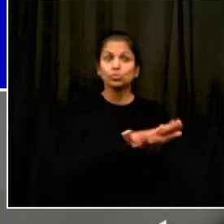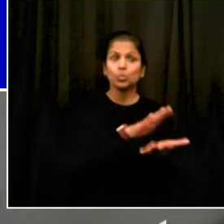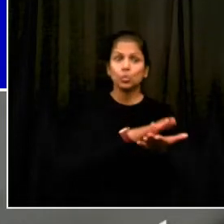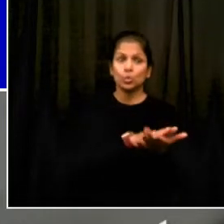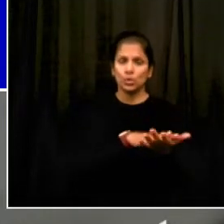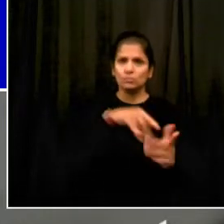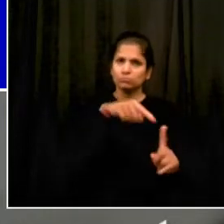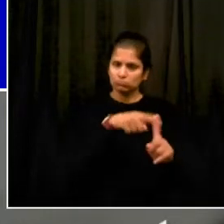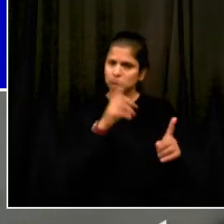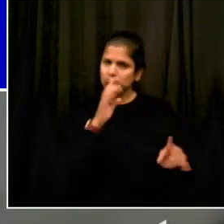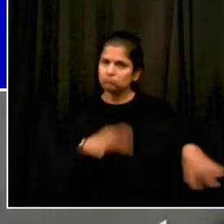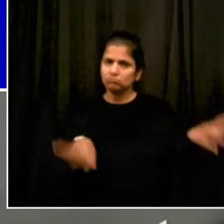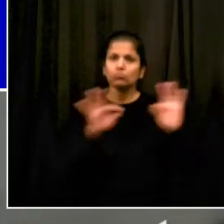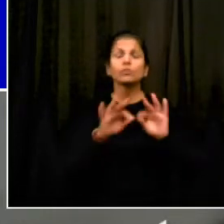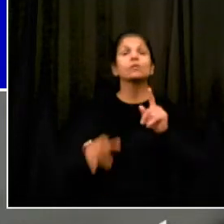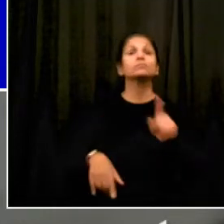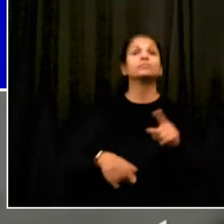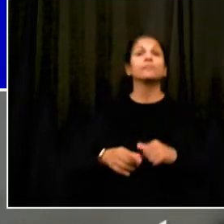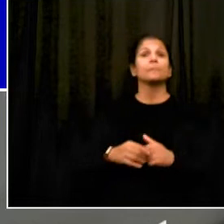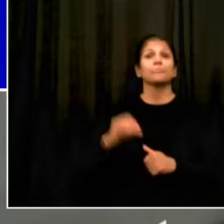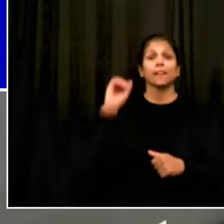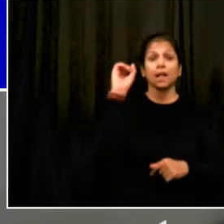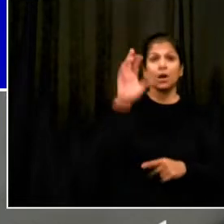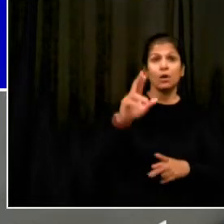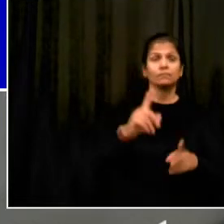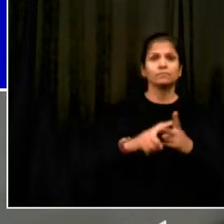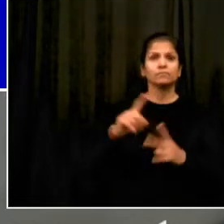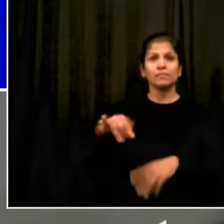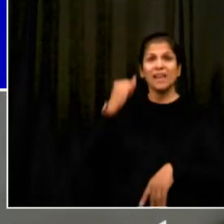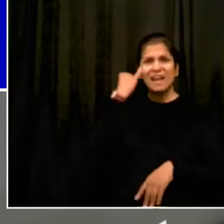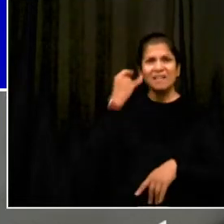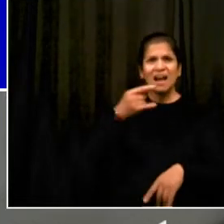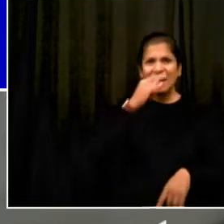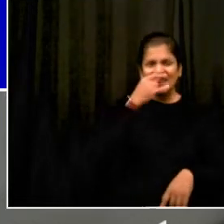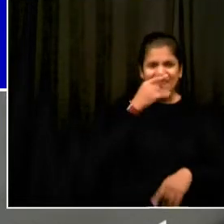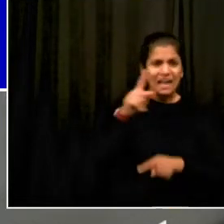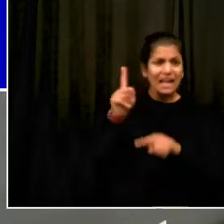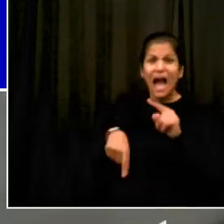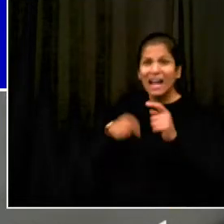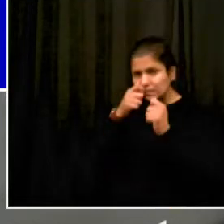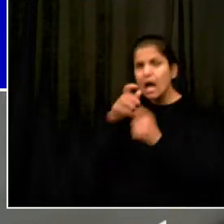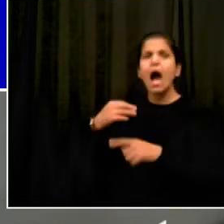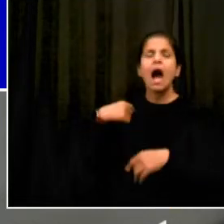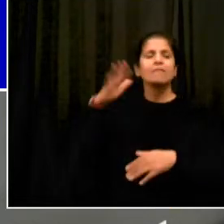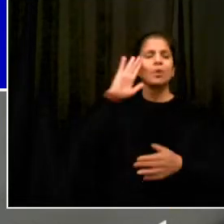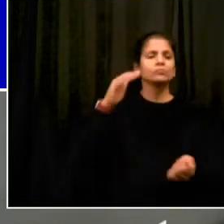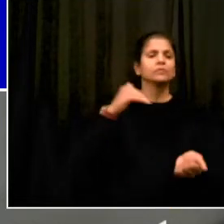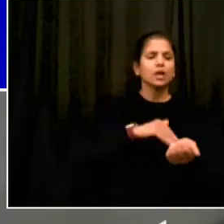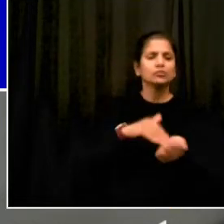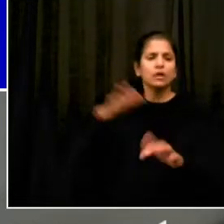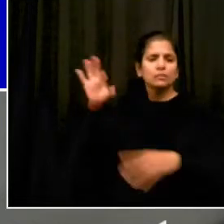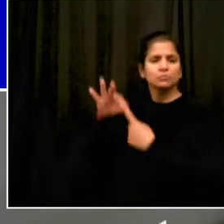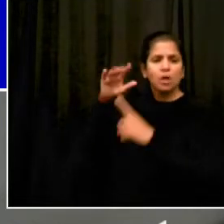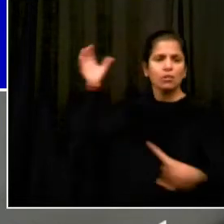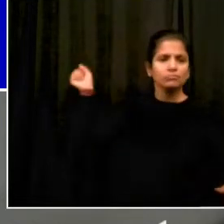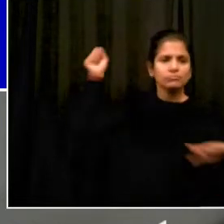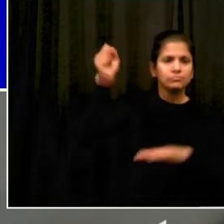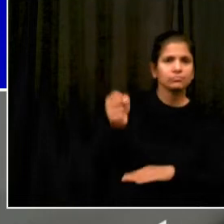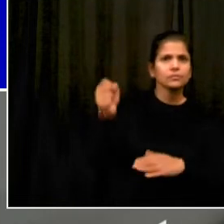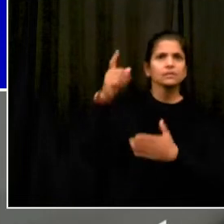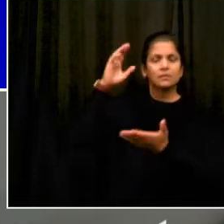doctor. If folks have a concern, they need to talk to a doctor, we will facilitate that through health and hospitals.